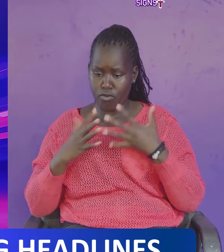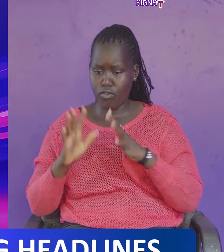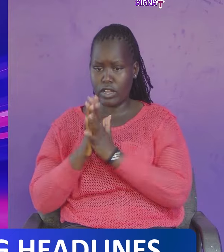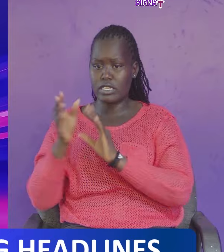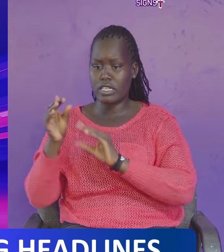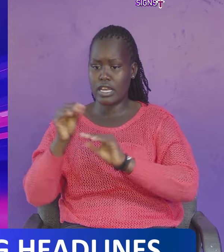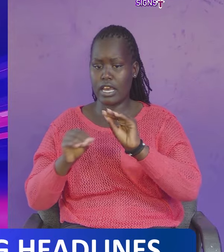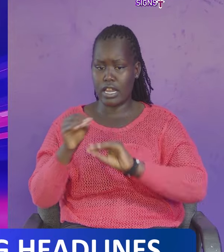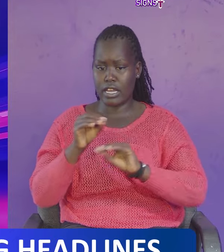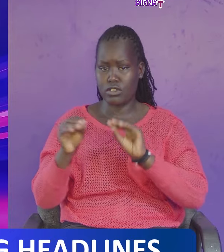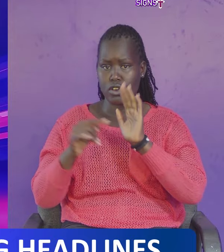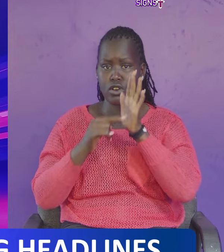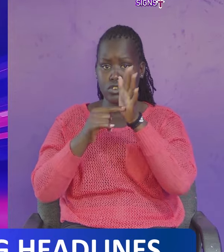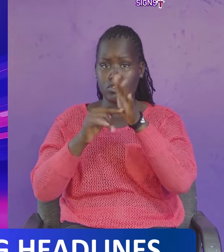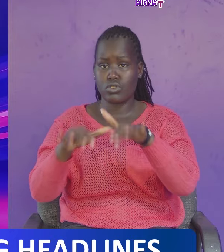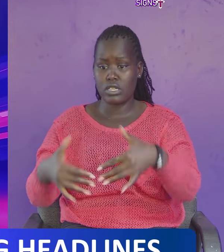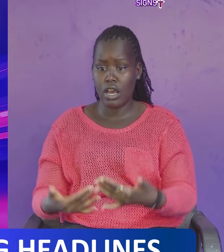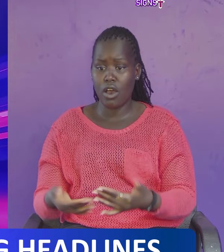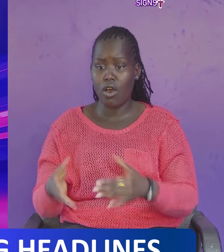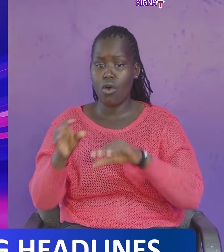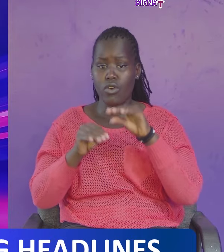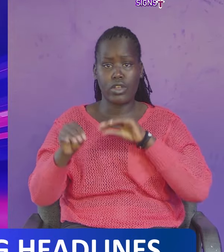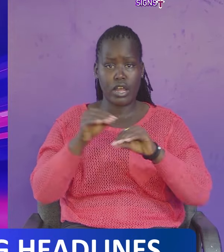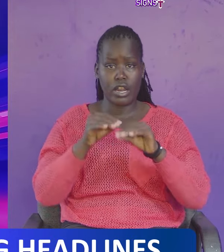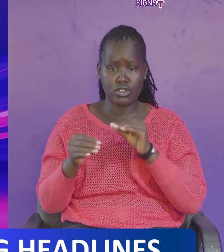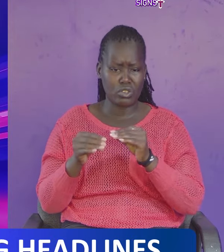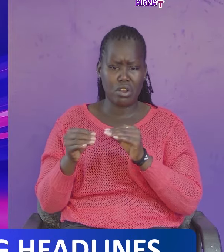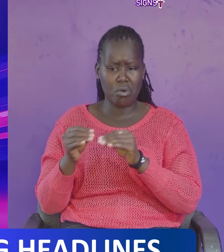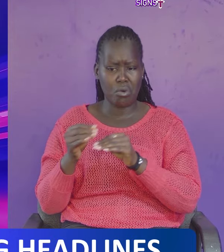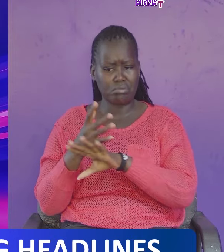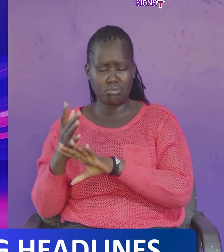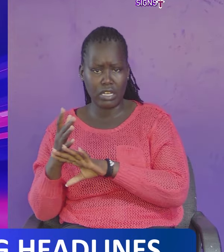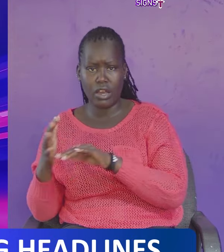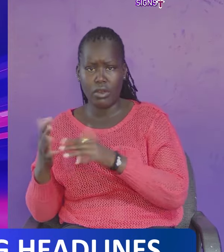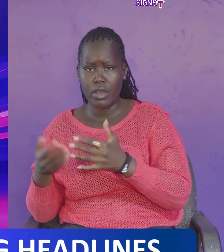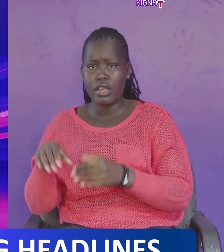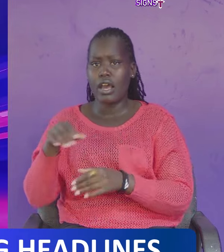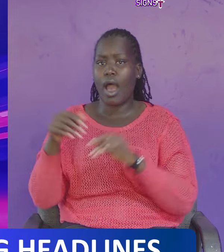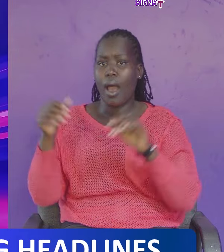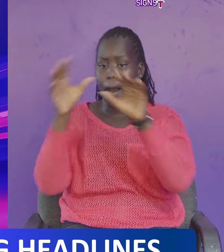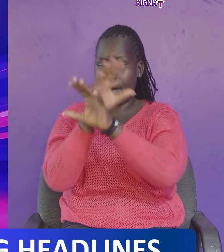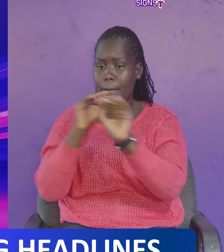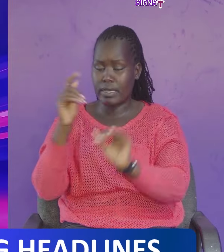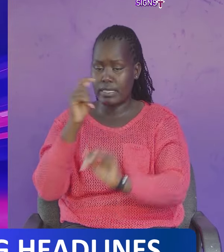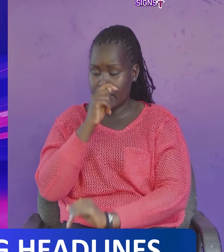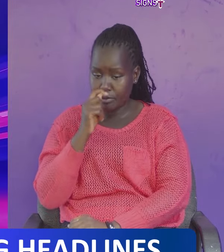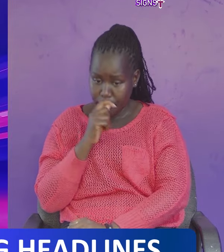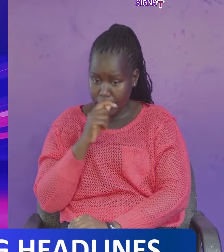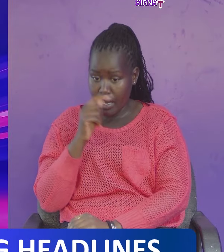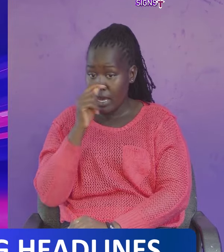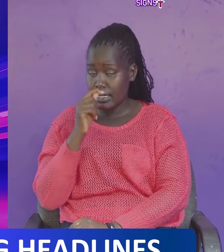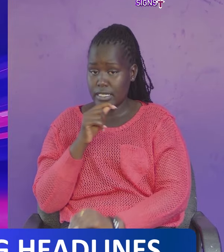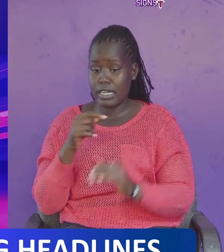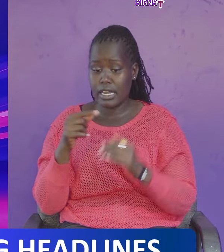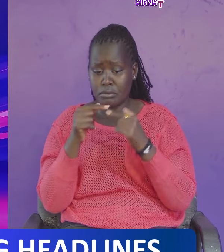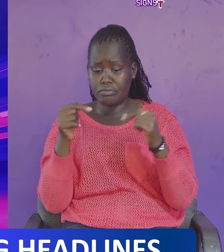elections reveals how the elections were manipulated into a resounding Samia Suluhu victory. Tanzania's controversial election